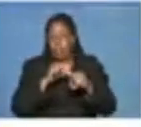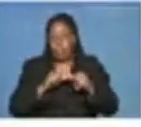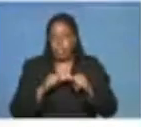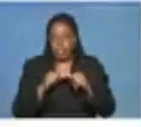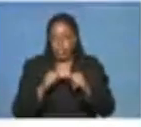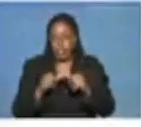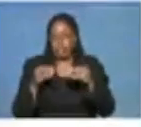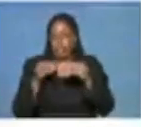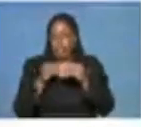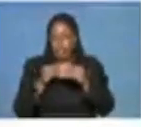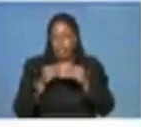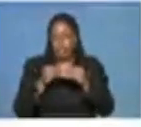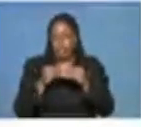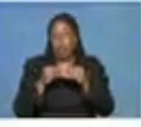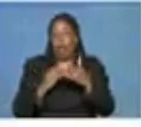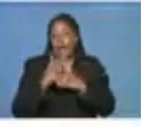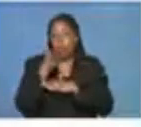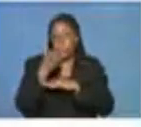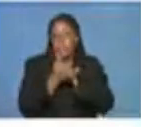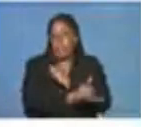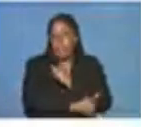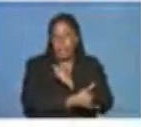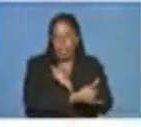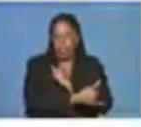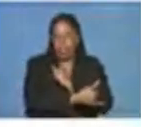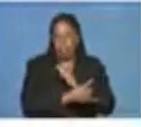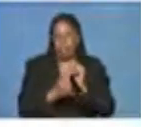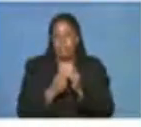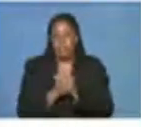to intensify their efforts across the country. For the Bahamas Tonight, I'm Lloyd Allen.